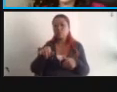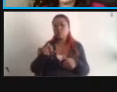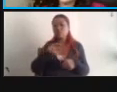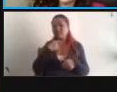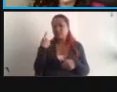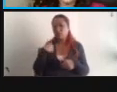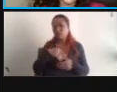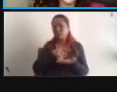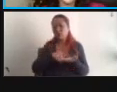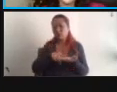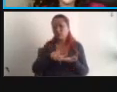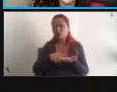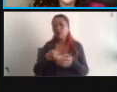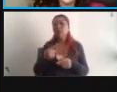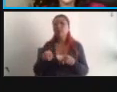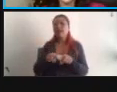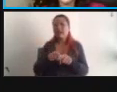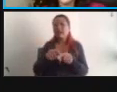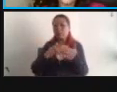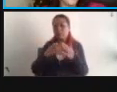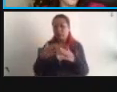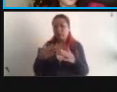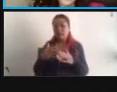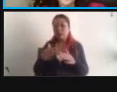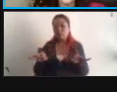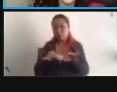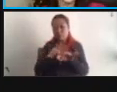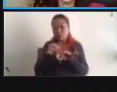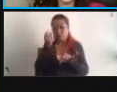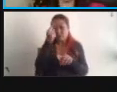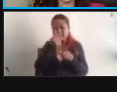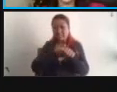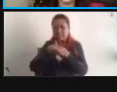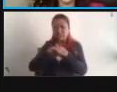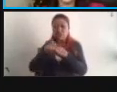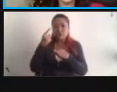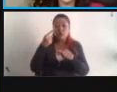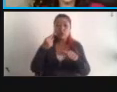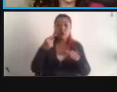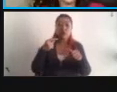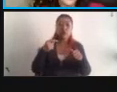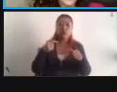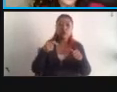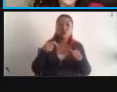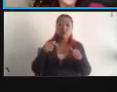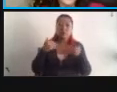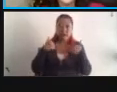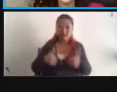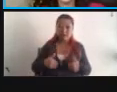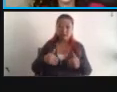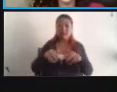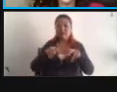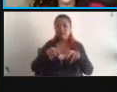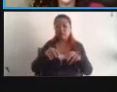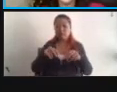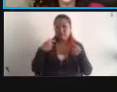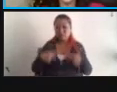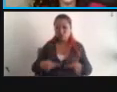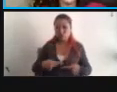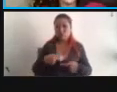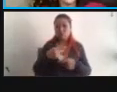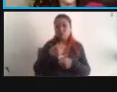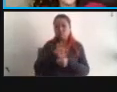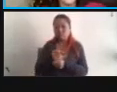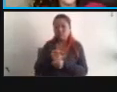to understand for each of these, not only the pathophysiology and the genesis of the risk, but the likelihood and the consequence and